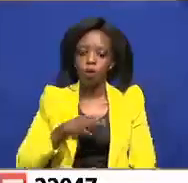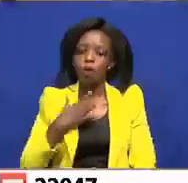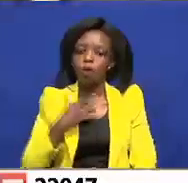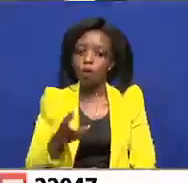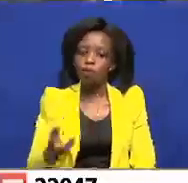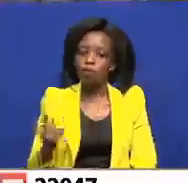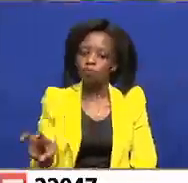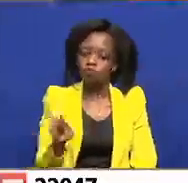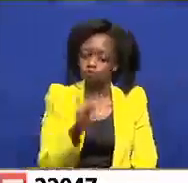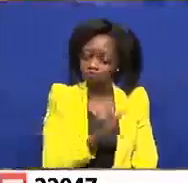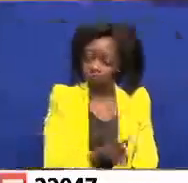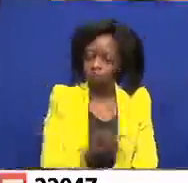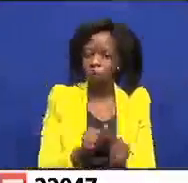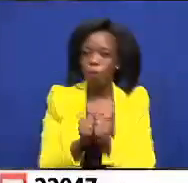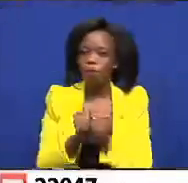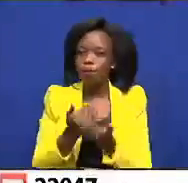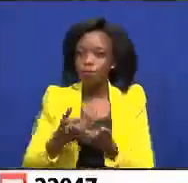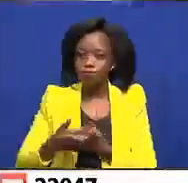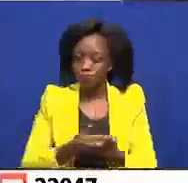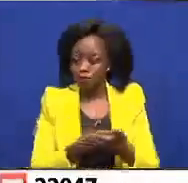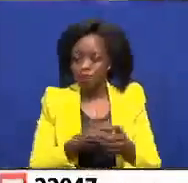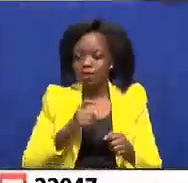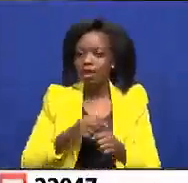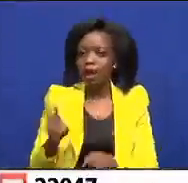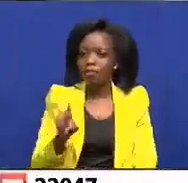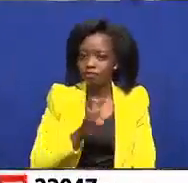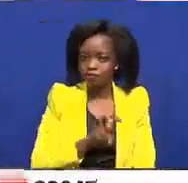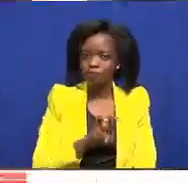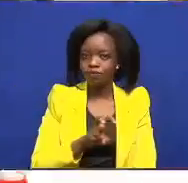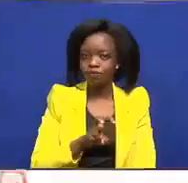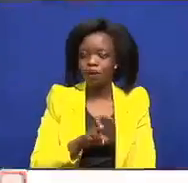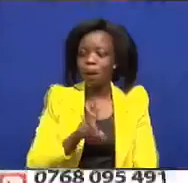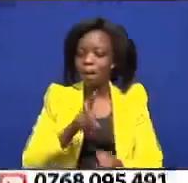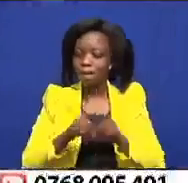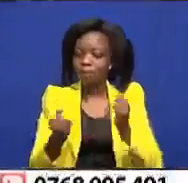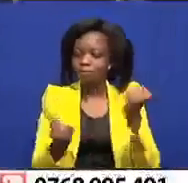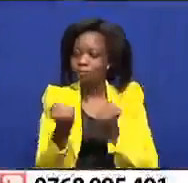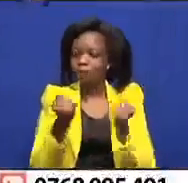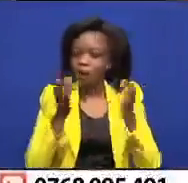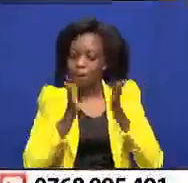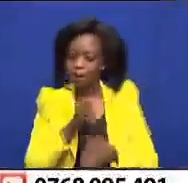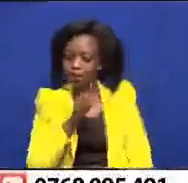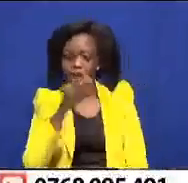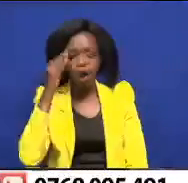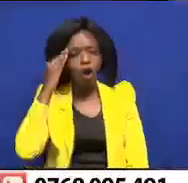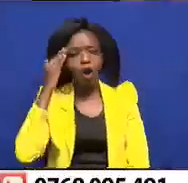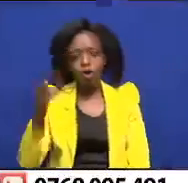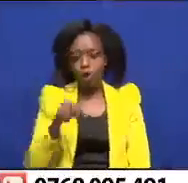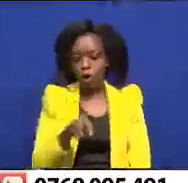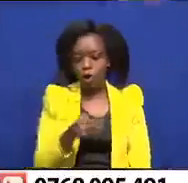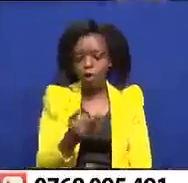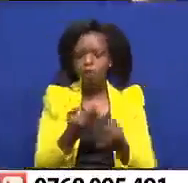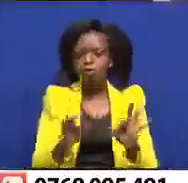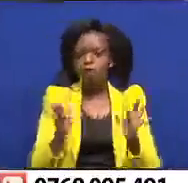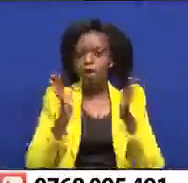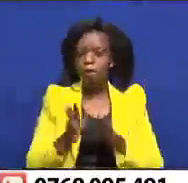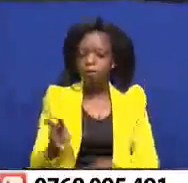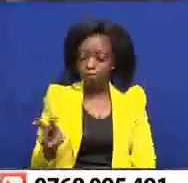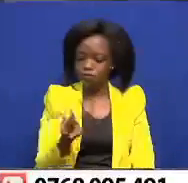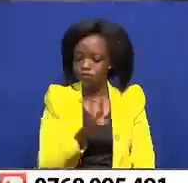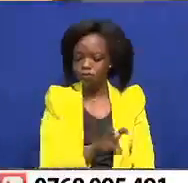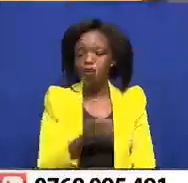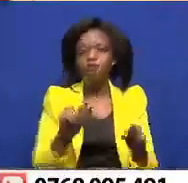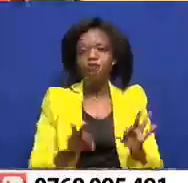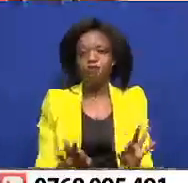na mtoto. Harakati ya kuvuka sababu yeye anajua ko right ya kuvuka. But mtu wa gari ajui pale kuna zebra crossing mtu